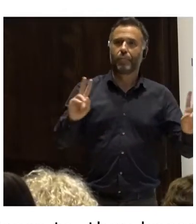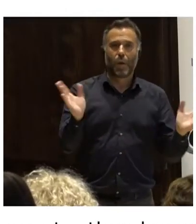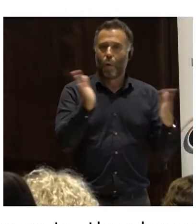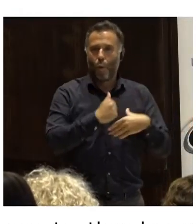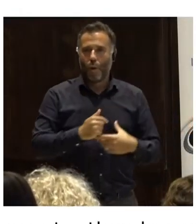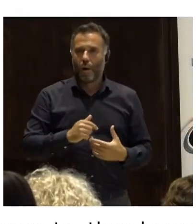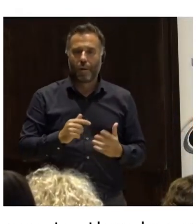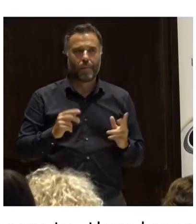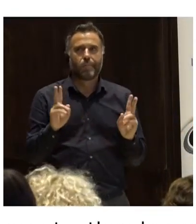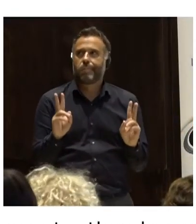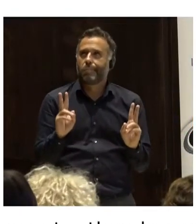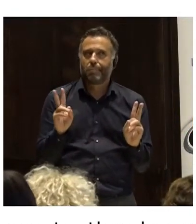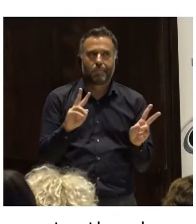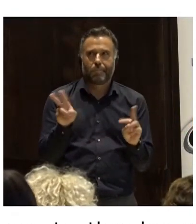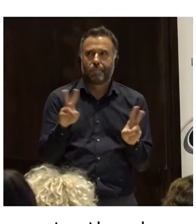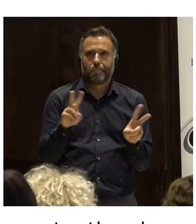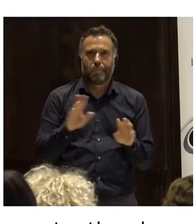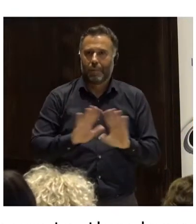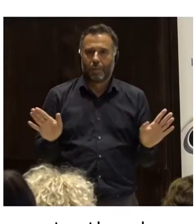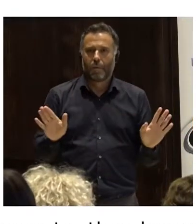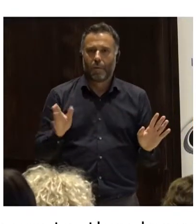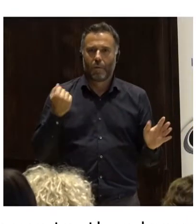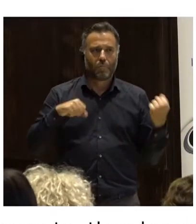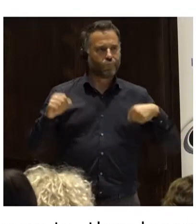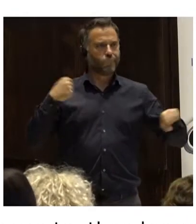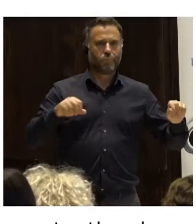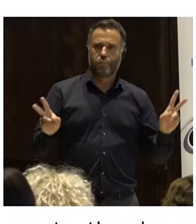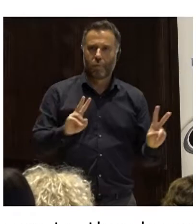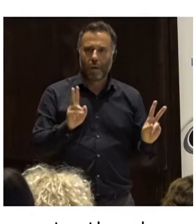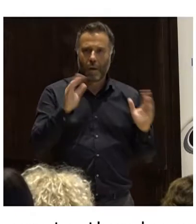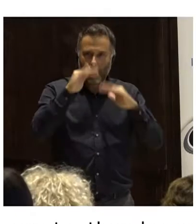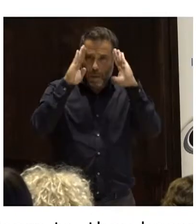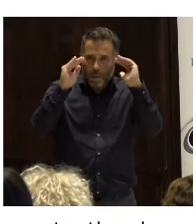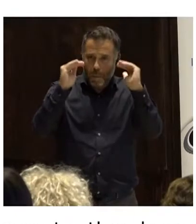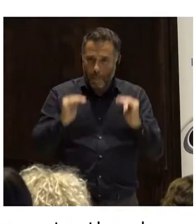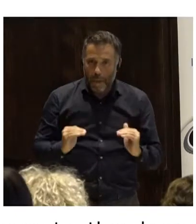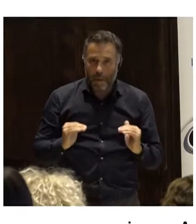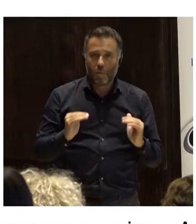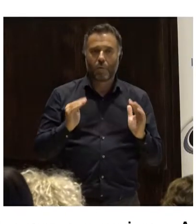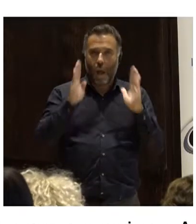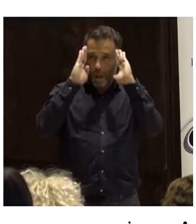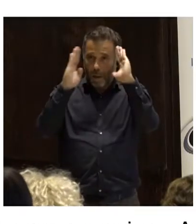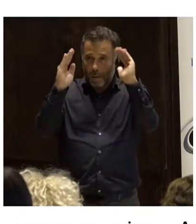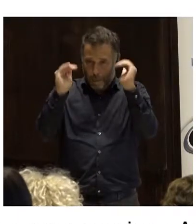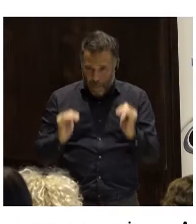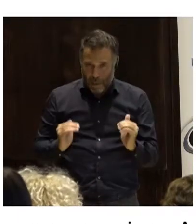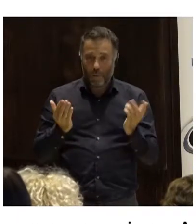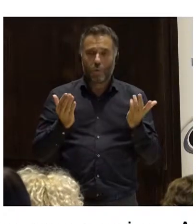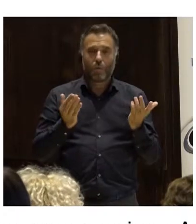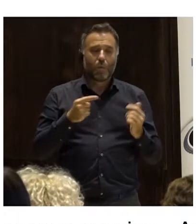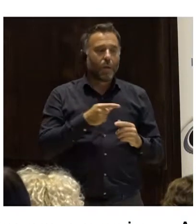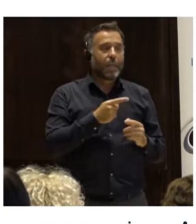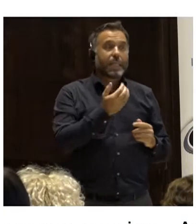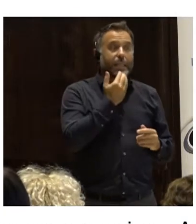less concentration, less attention. And if they are active in play, if they can do by themselves